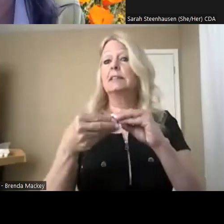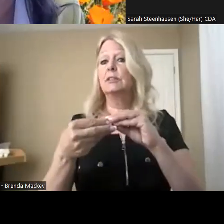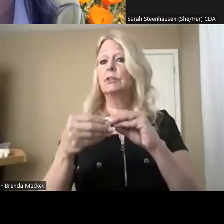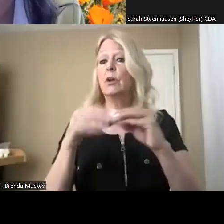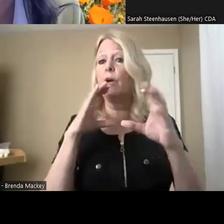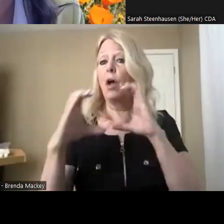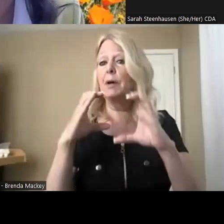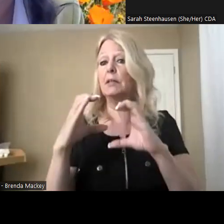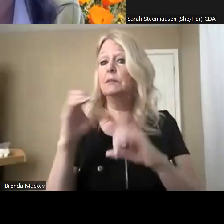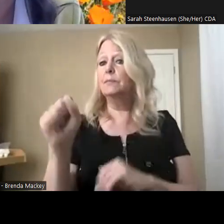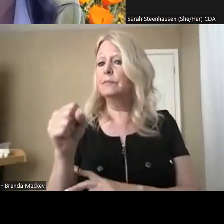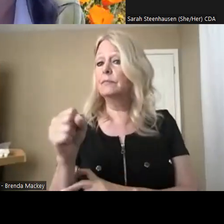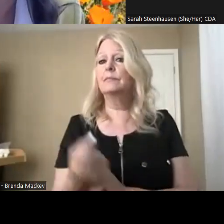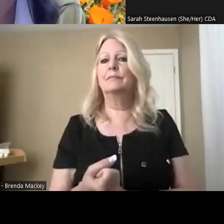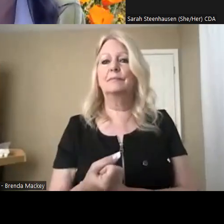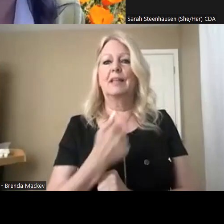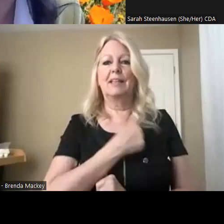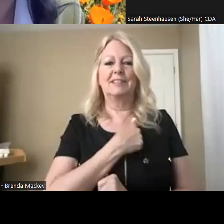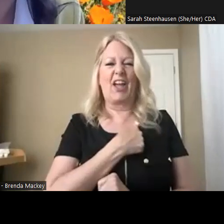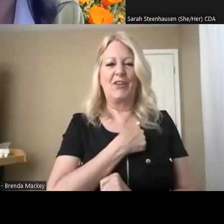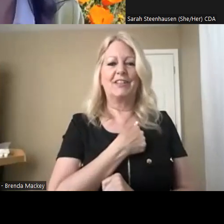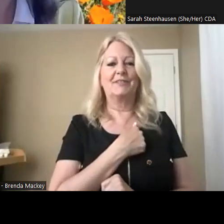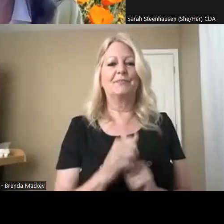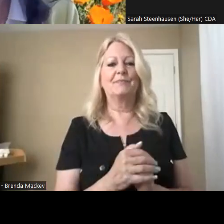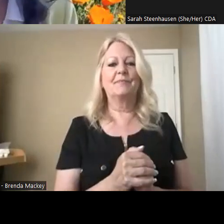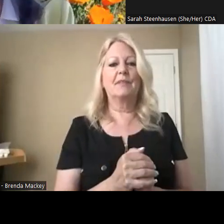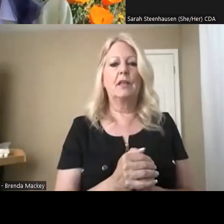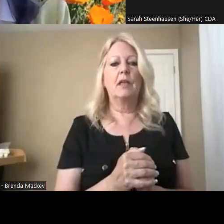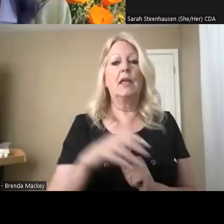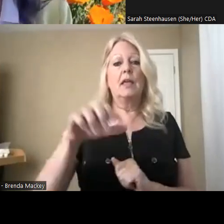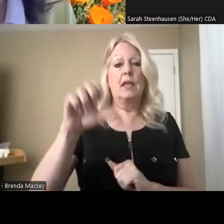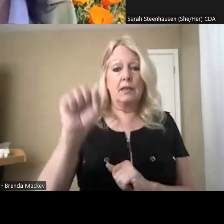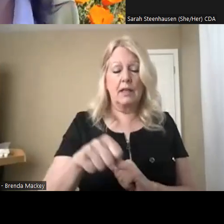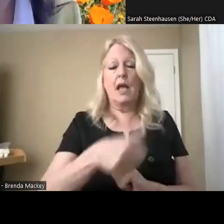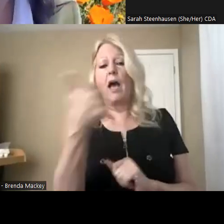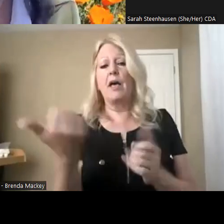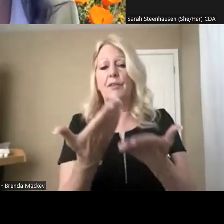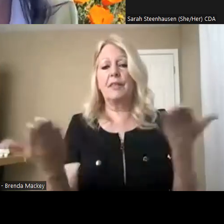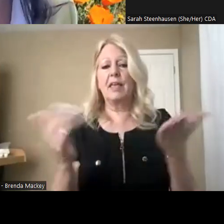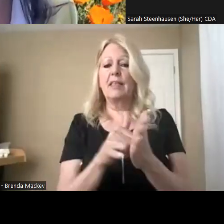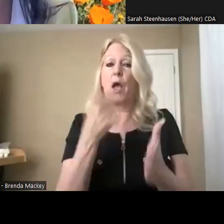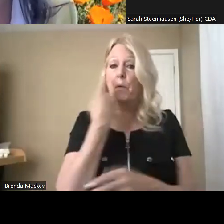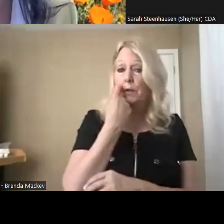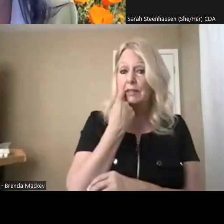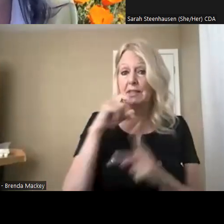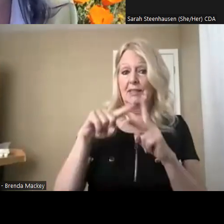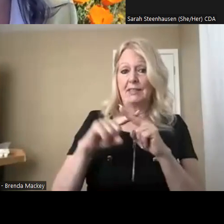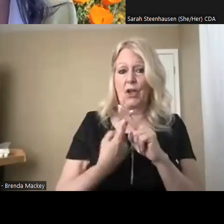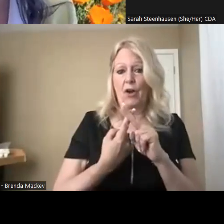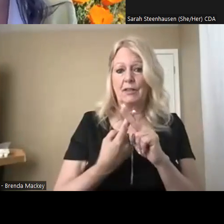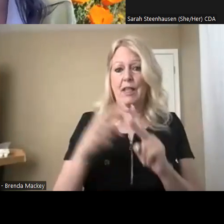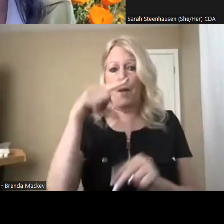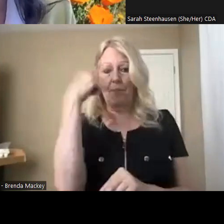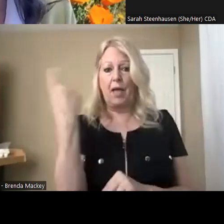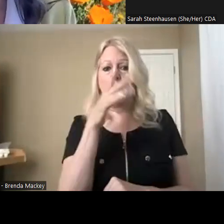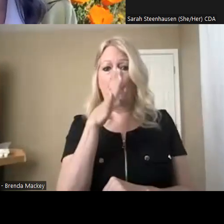is that Yeah, from? sorry about that. No. The other thing that, you know, one of the things we recently started Assist Black Women's